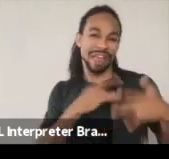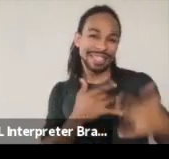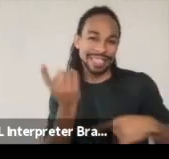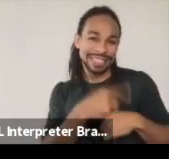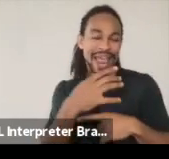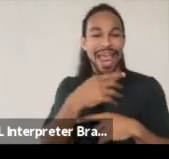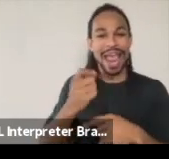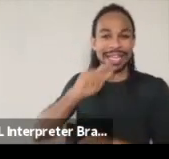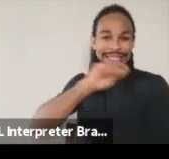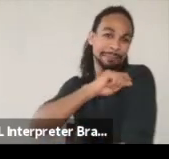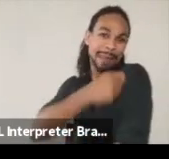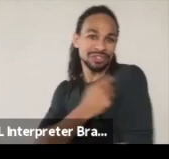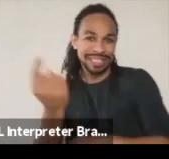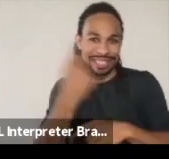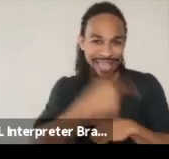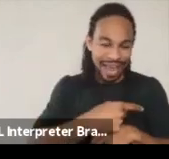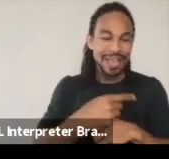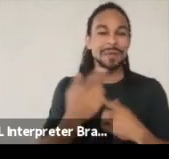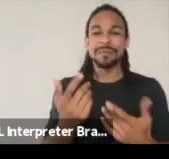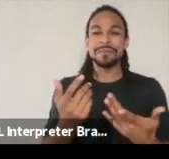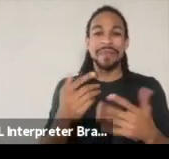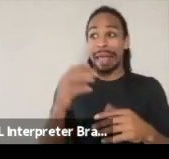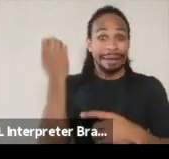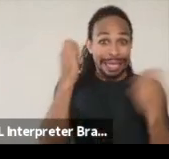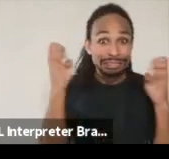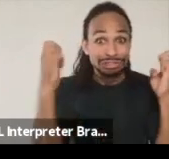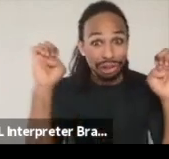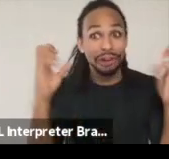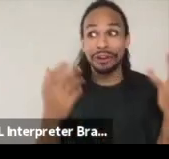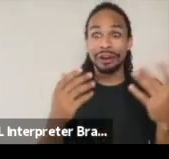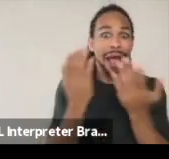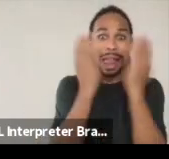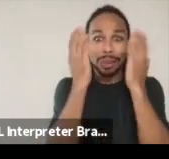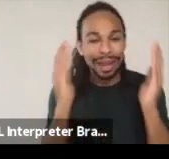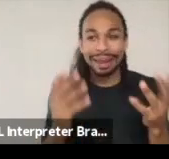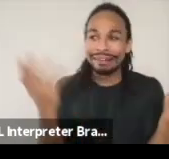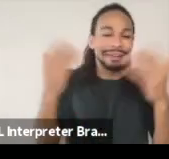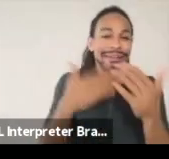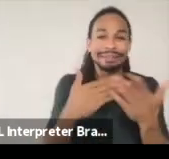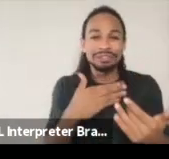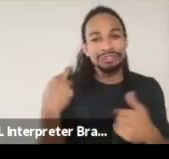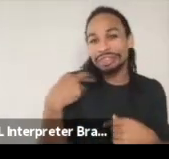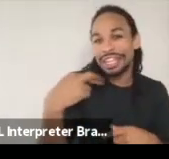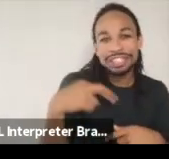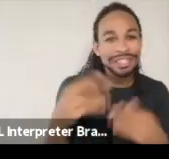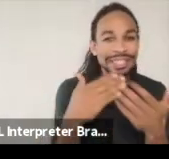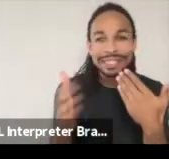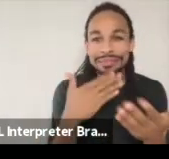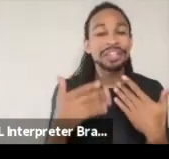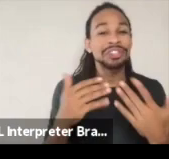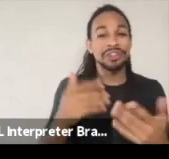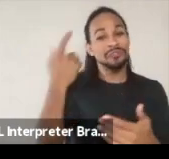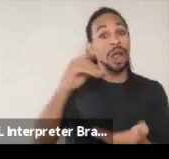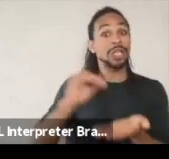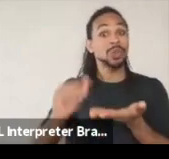and Halloween and any excuse that she could make up to come and knock on our door and talk directly to me and my sister and just check in with